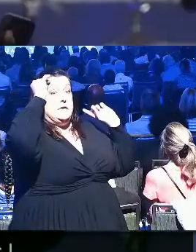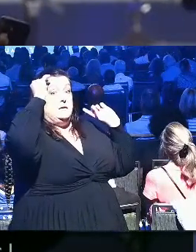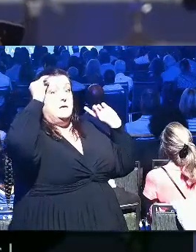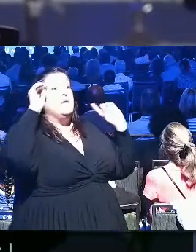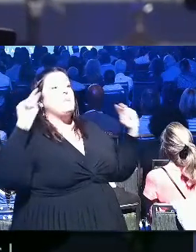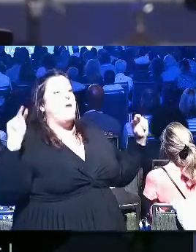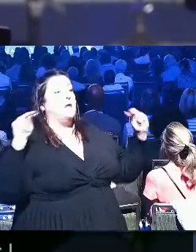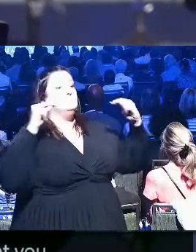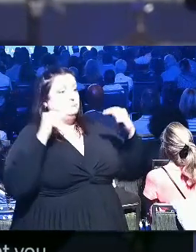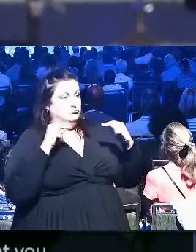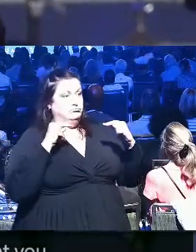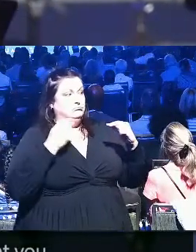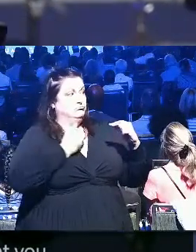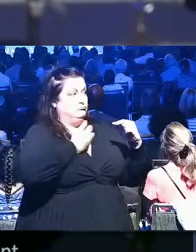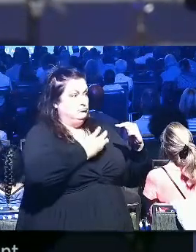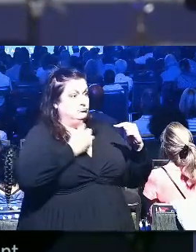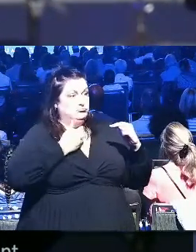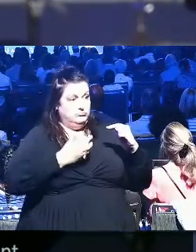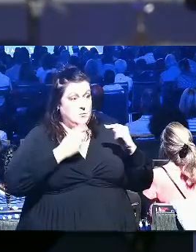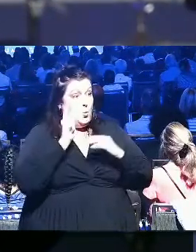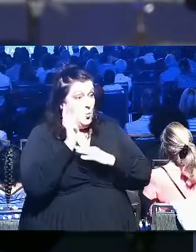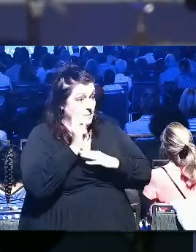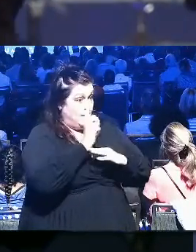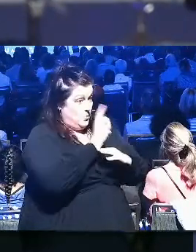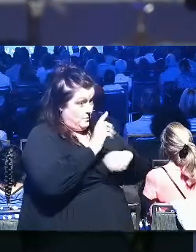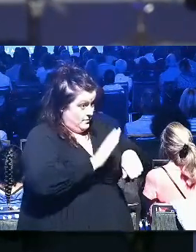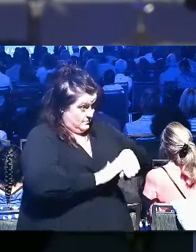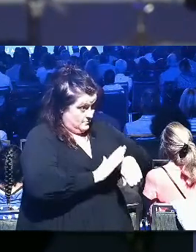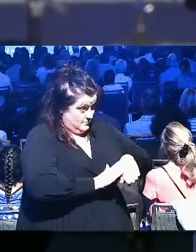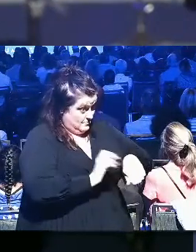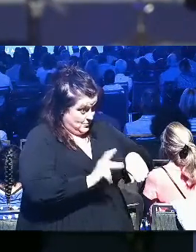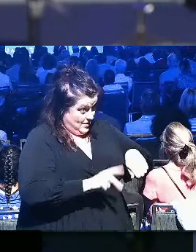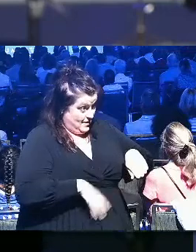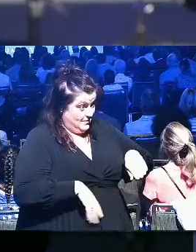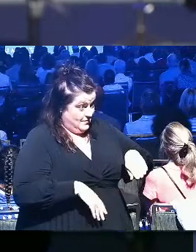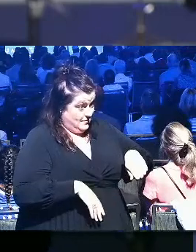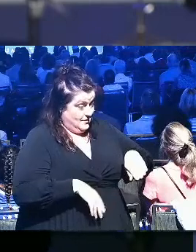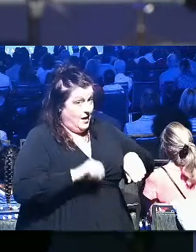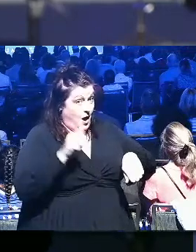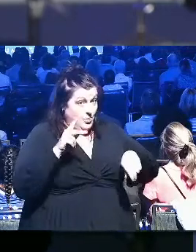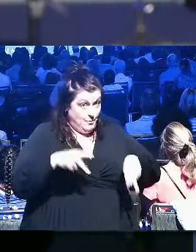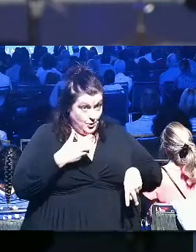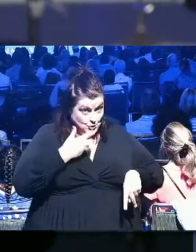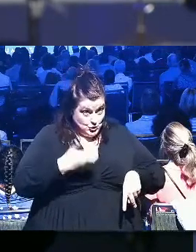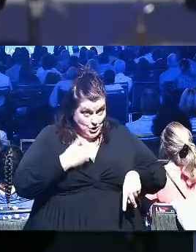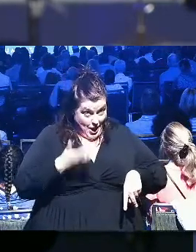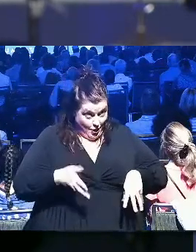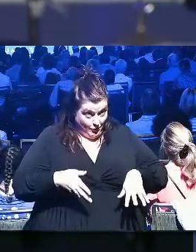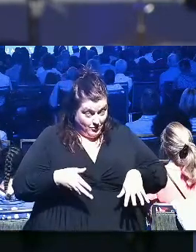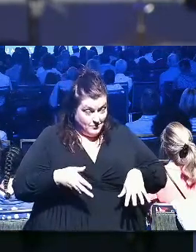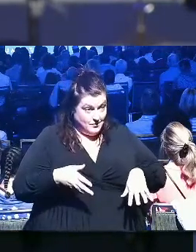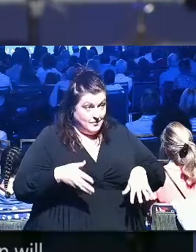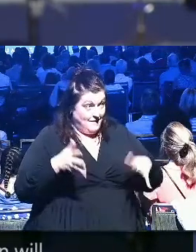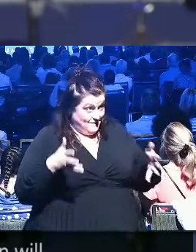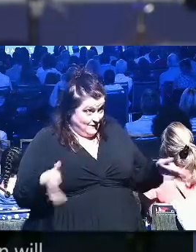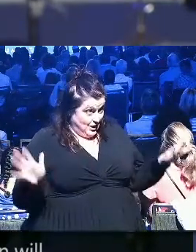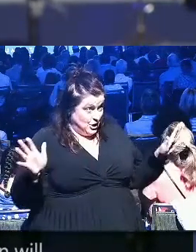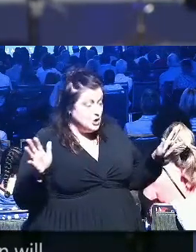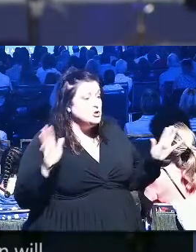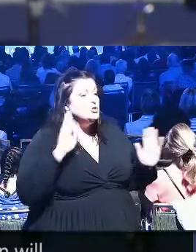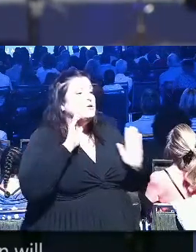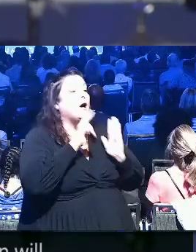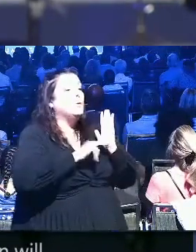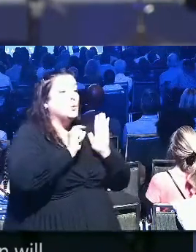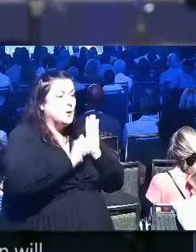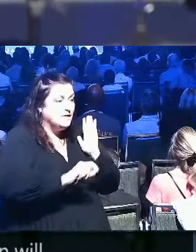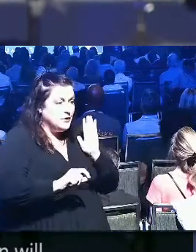talk, and I'll give a one-minute notice, and the other person will share. And then we'll come back, I'll read a verse, and then